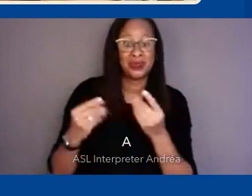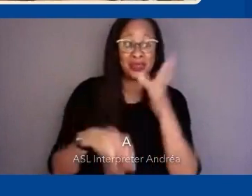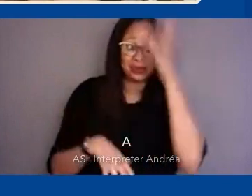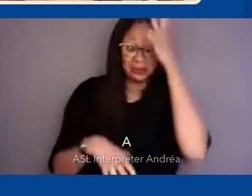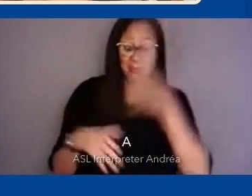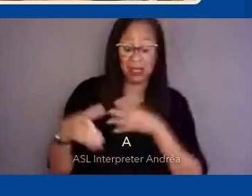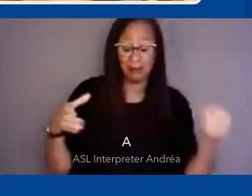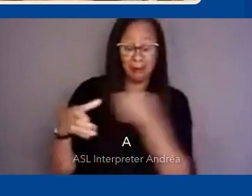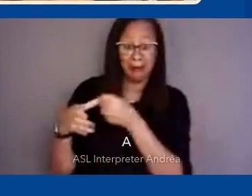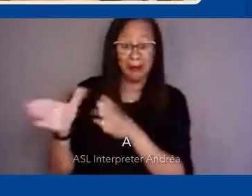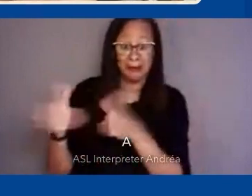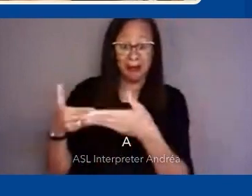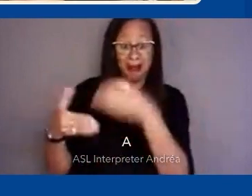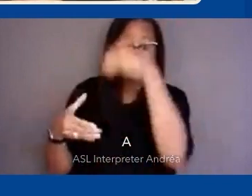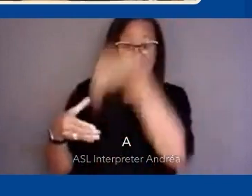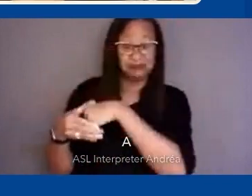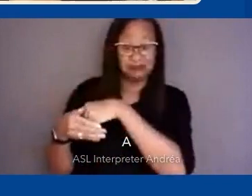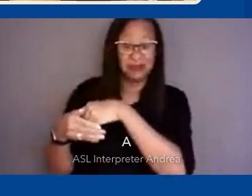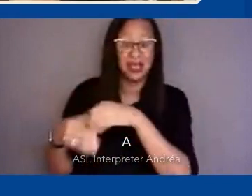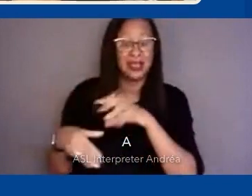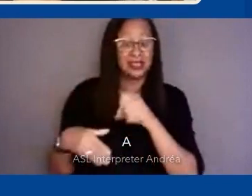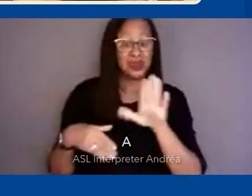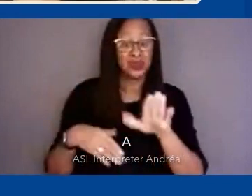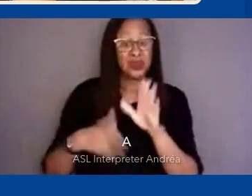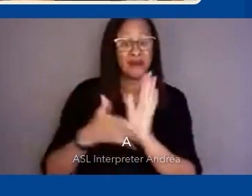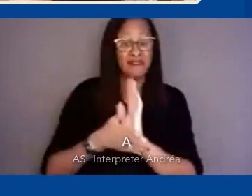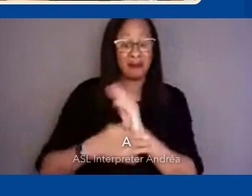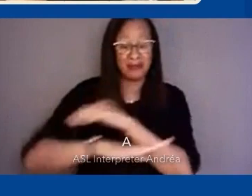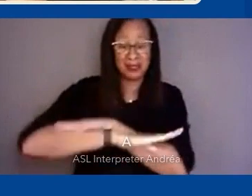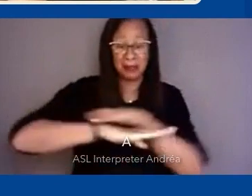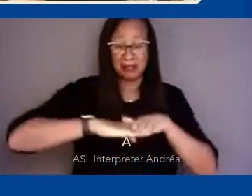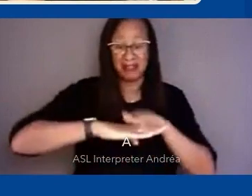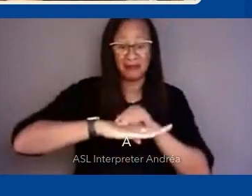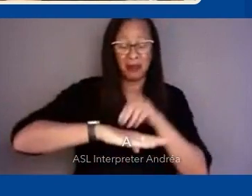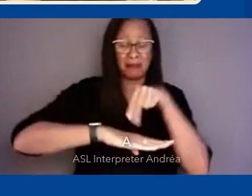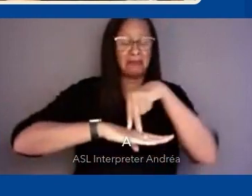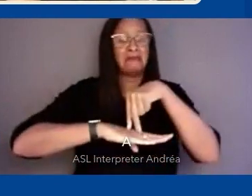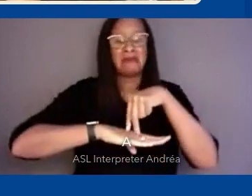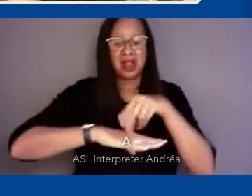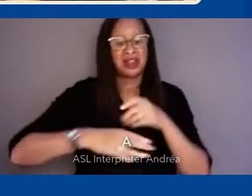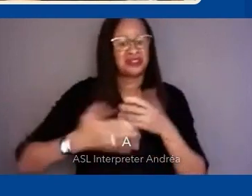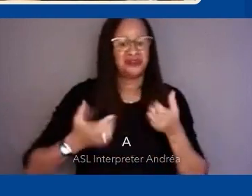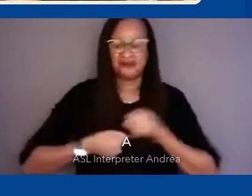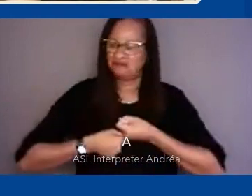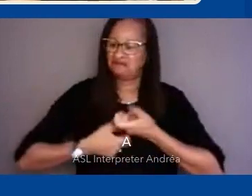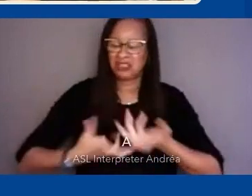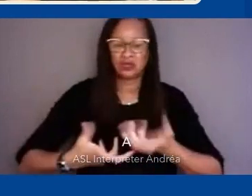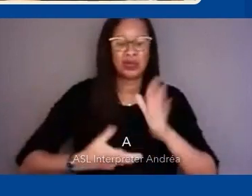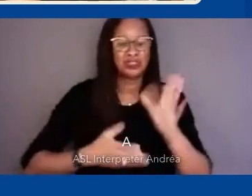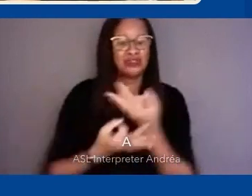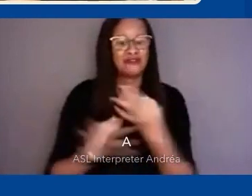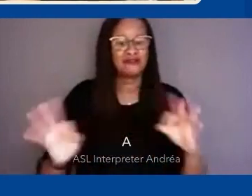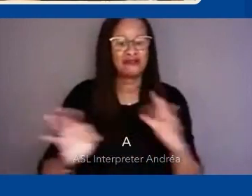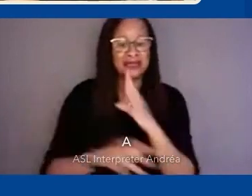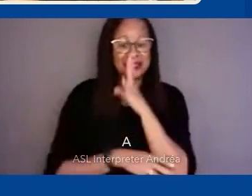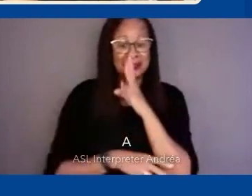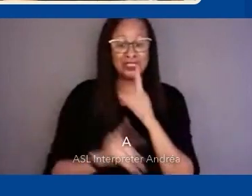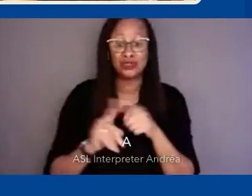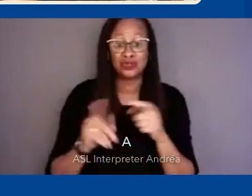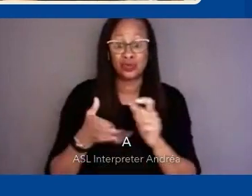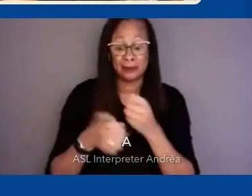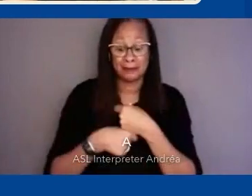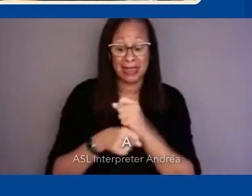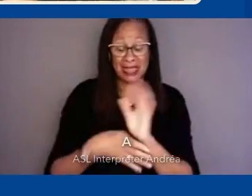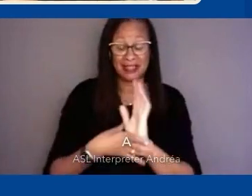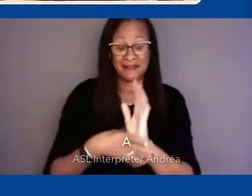way. So your film is like platformed. You have exercised your free speech rights to make this film. These men